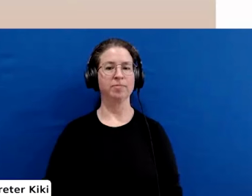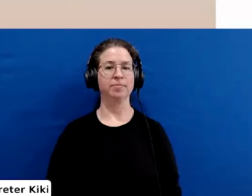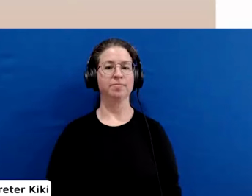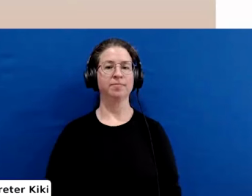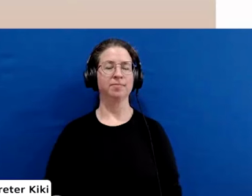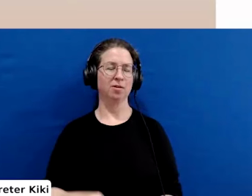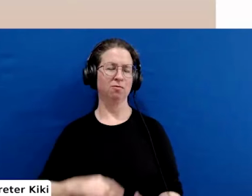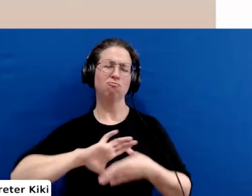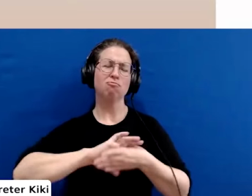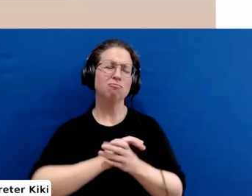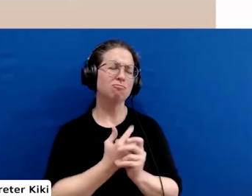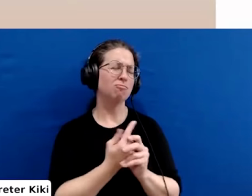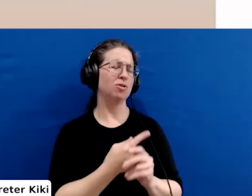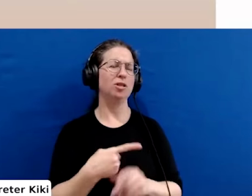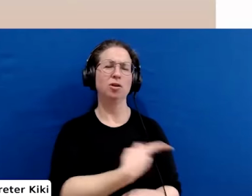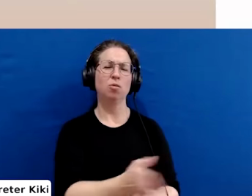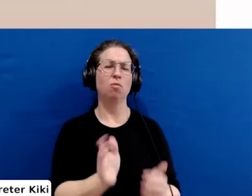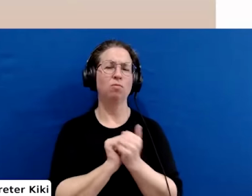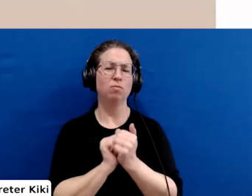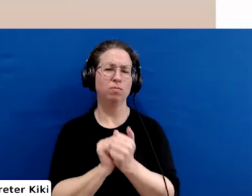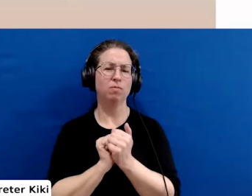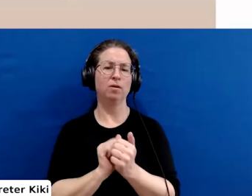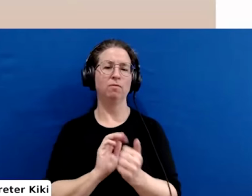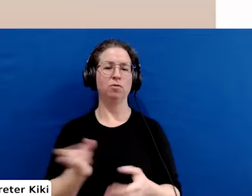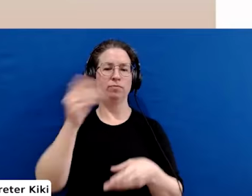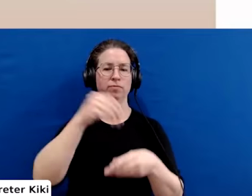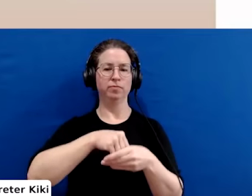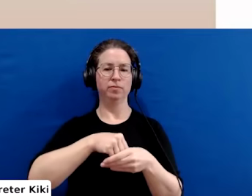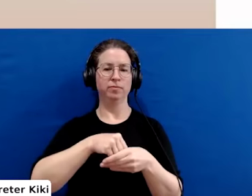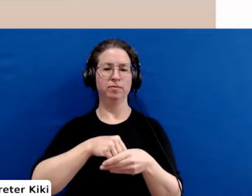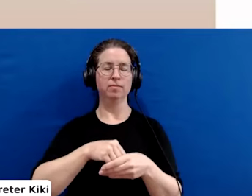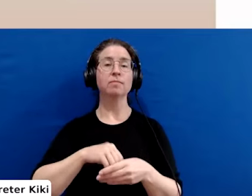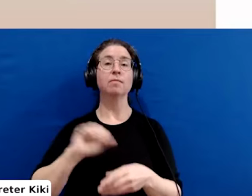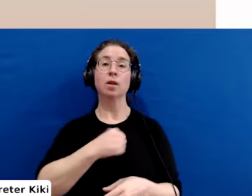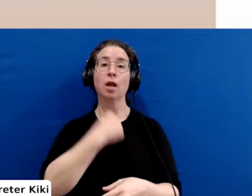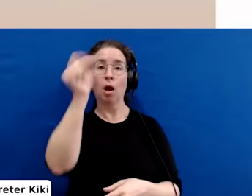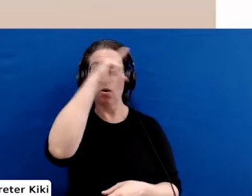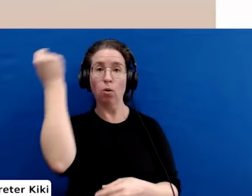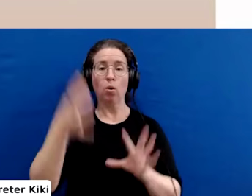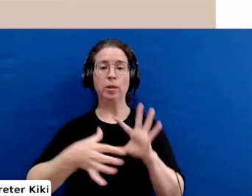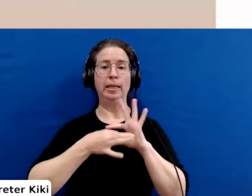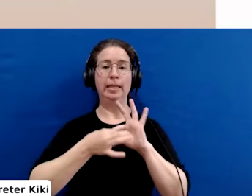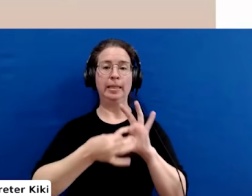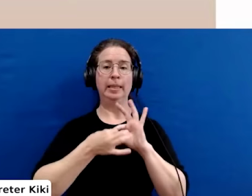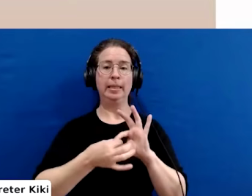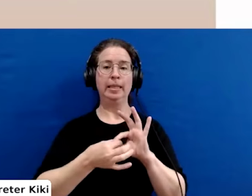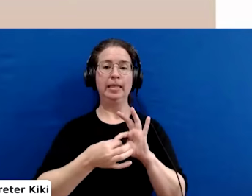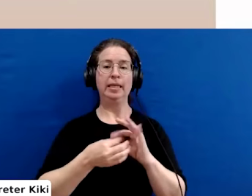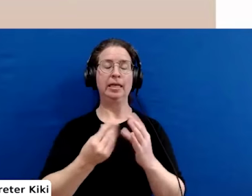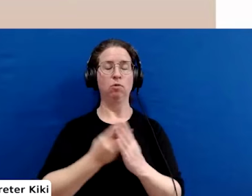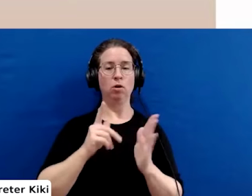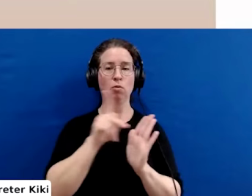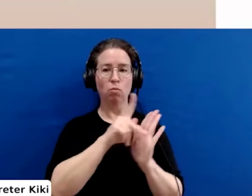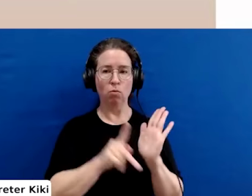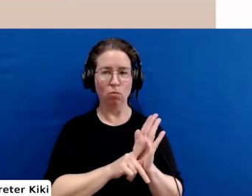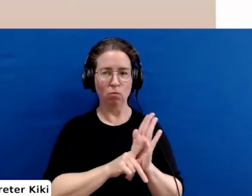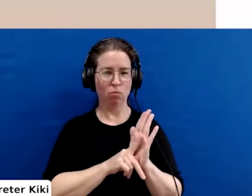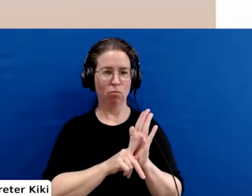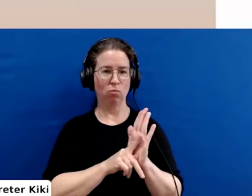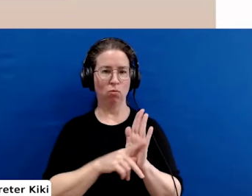Our strategic goals link directly with the policy priorities, and these are determined collectively by our